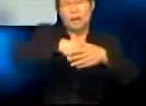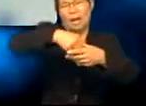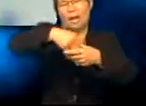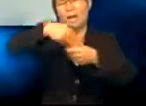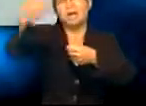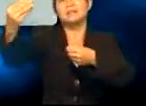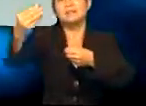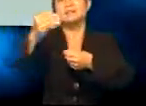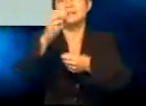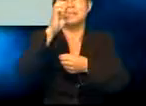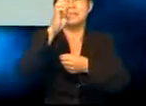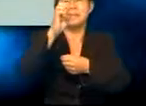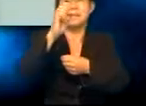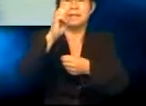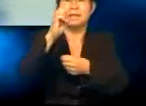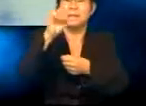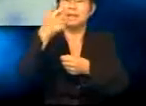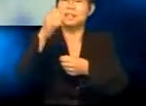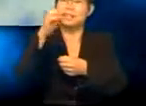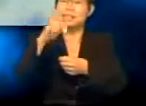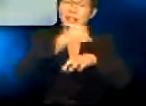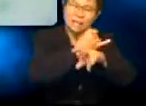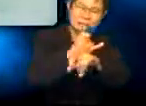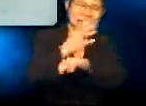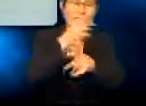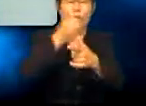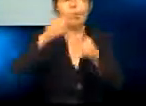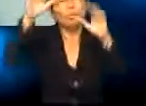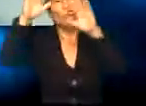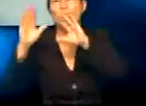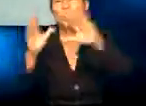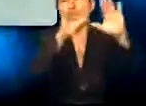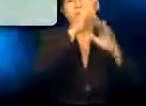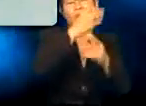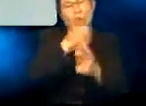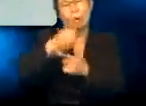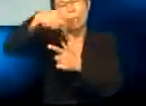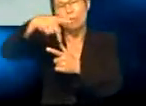agents like wind or insects for pollination and dispersal.